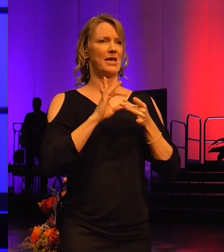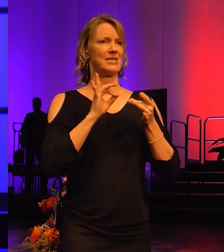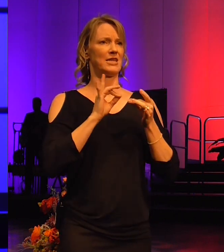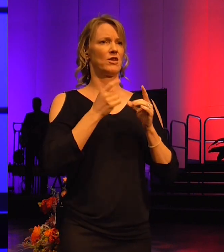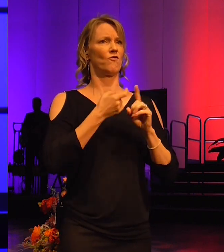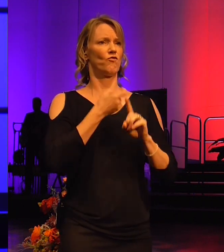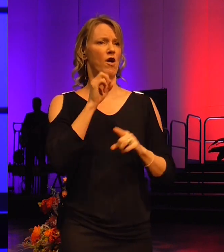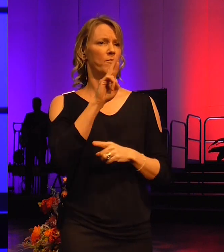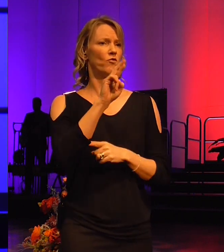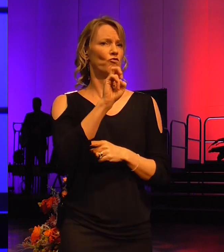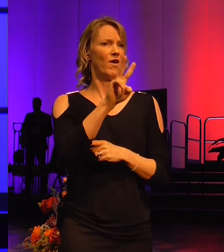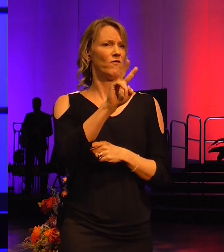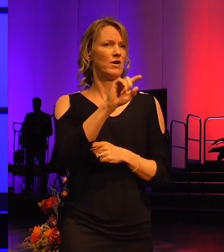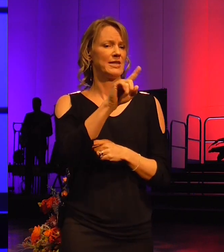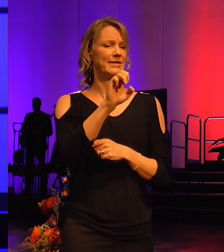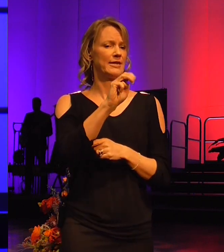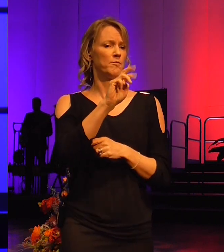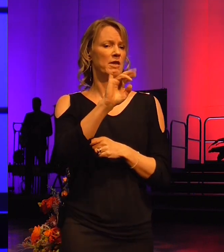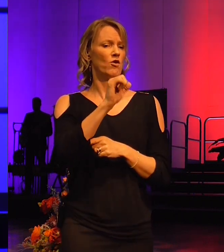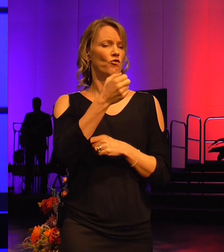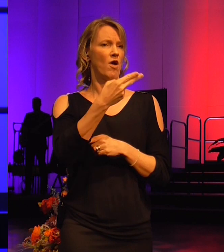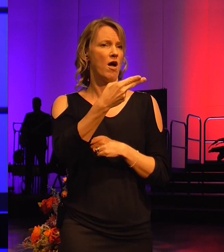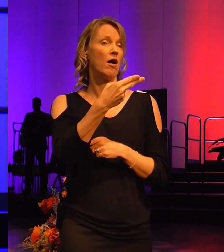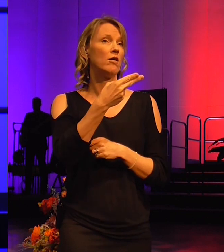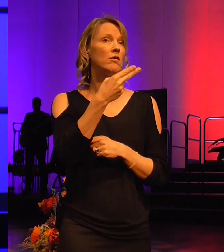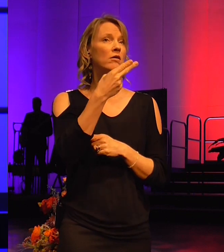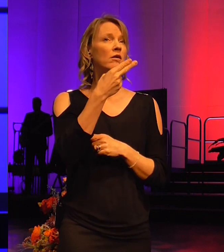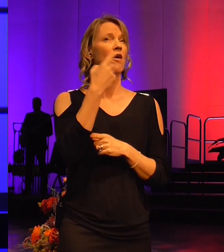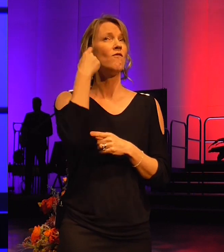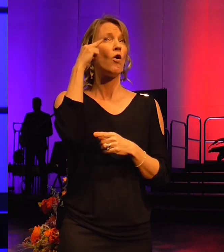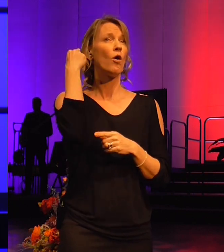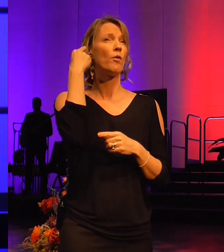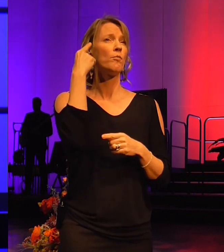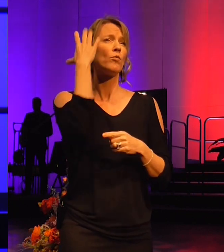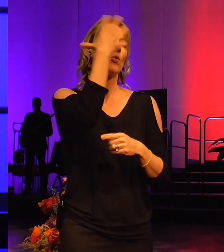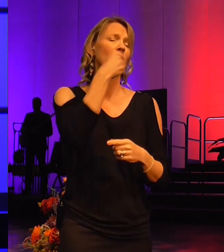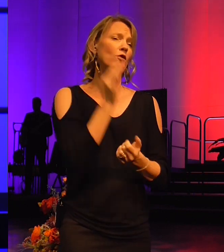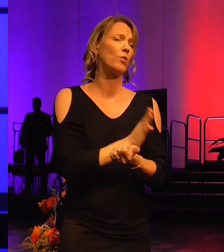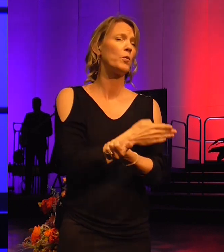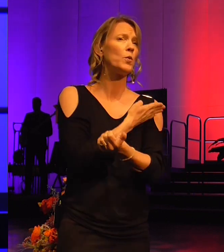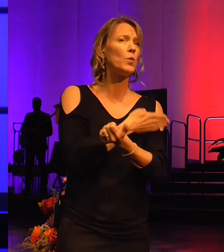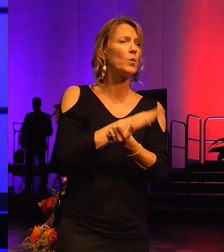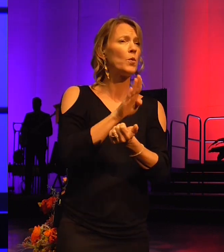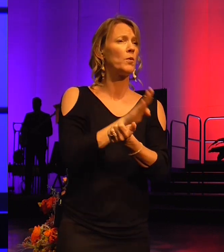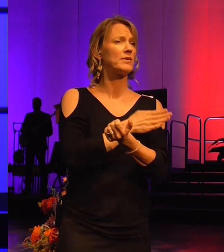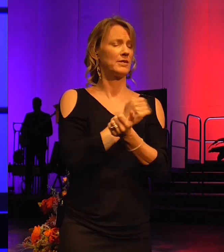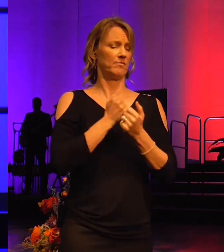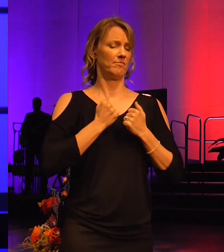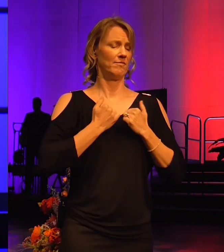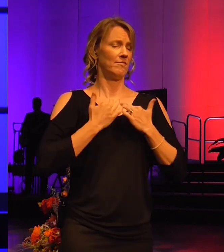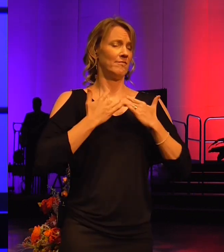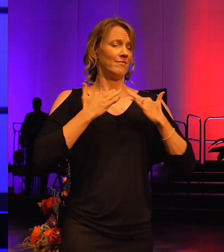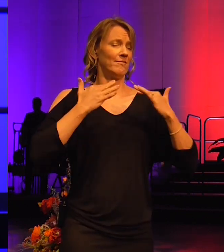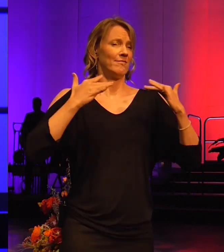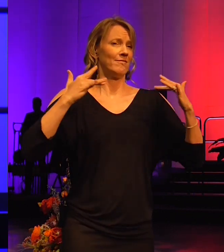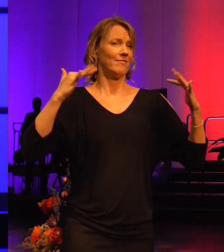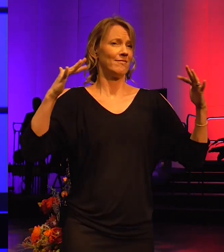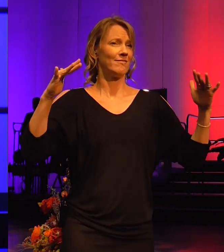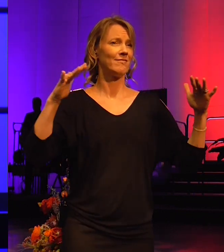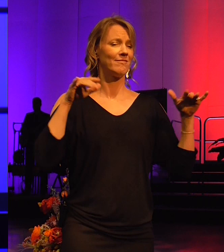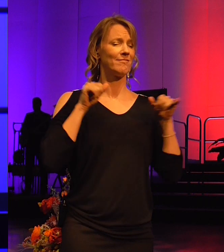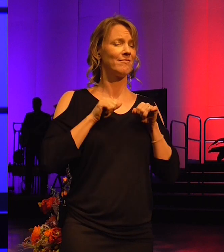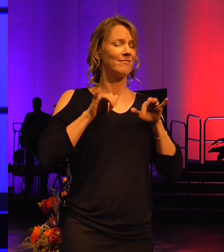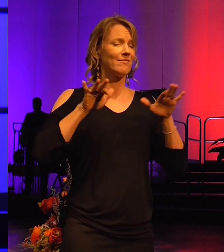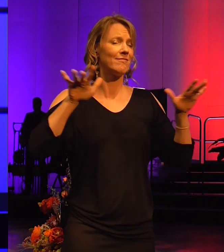message of Reverend Zemirah, for the beauty of the music that sings through us like a gentle